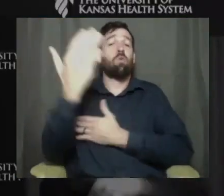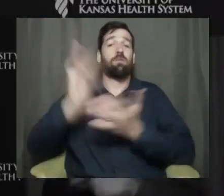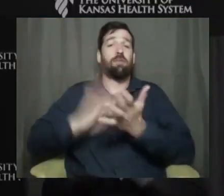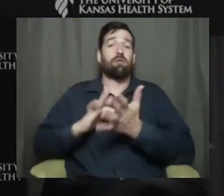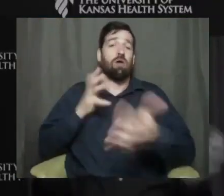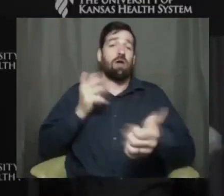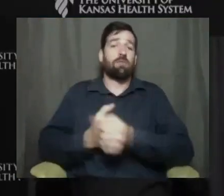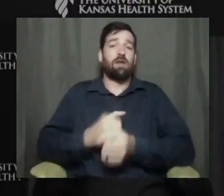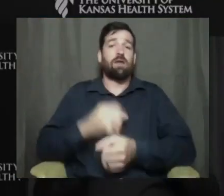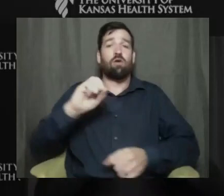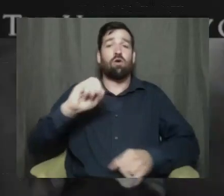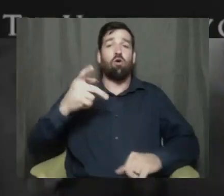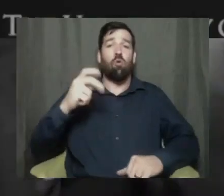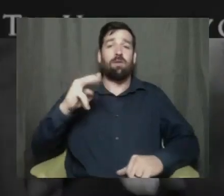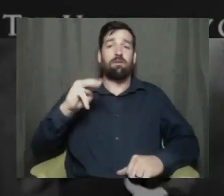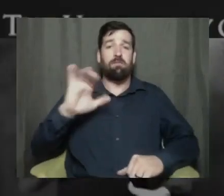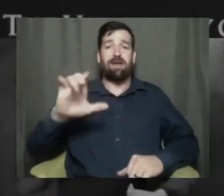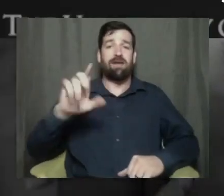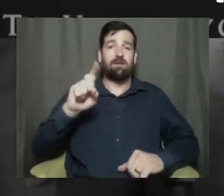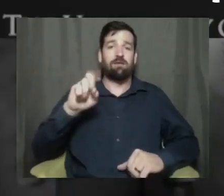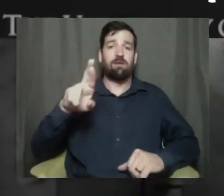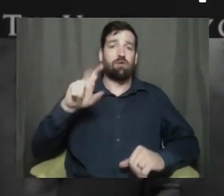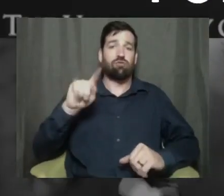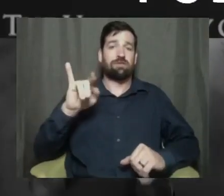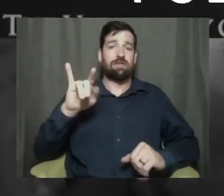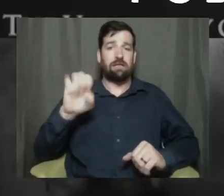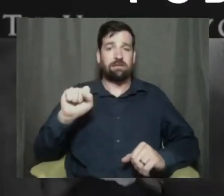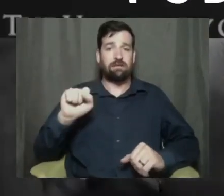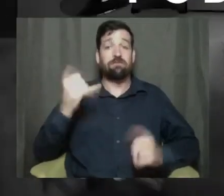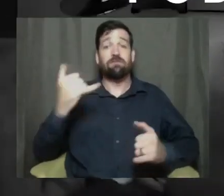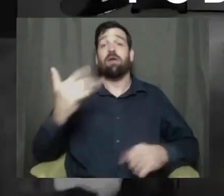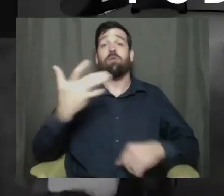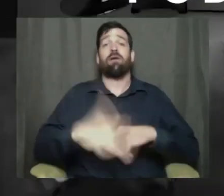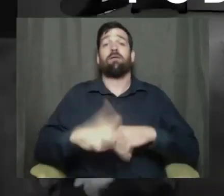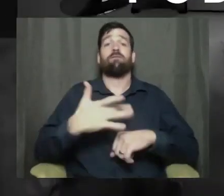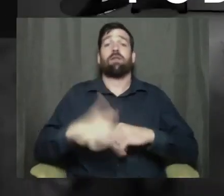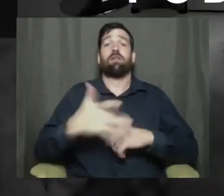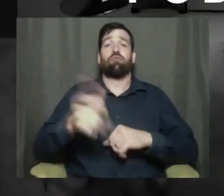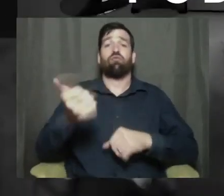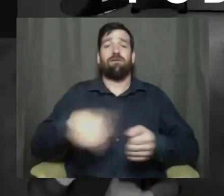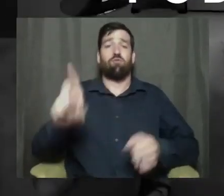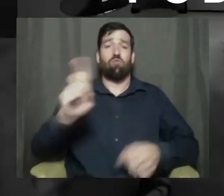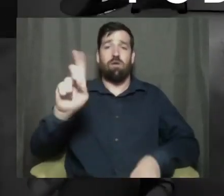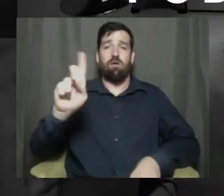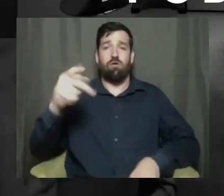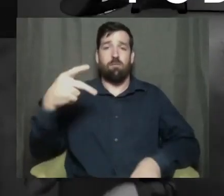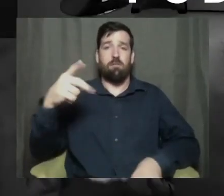mics with Dr. Stites podcasts. Now, everywhere podcasts are available.